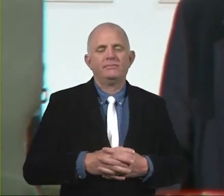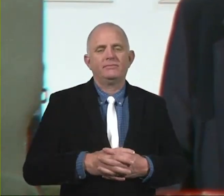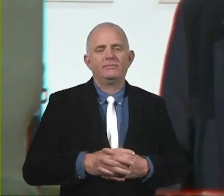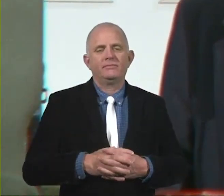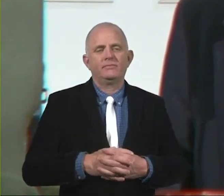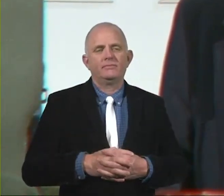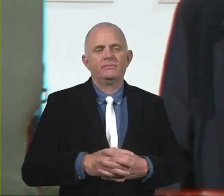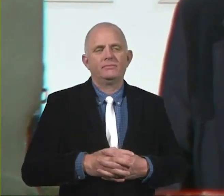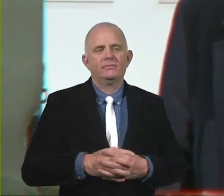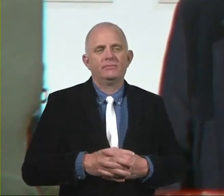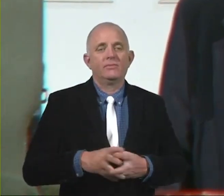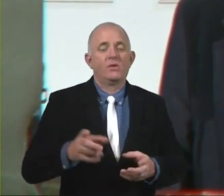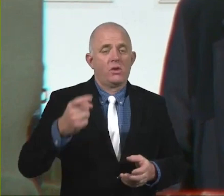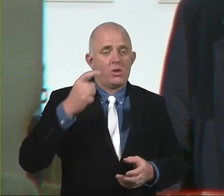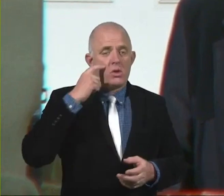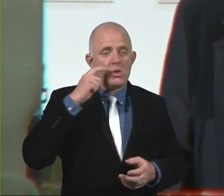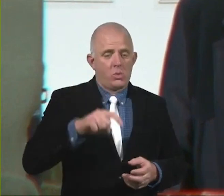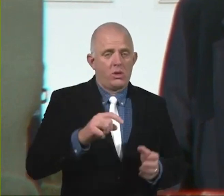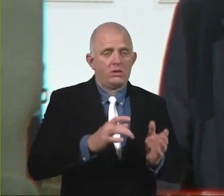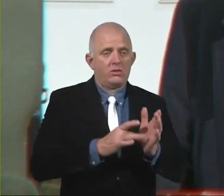Notice what he said.